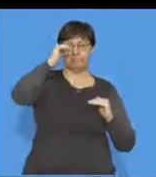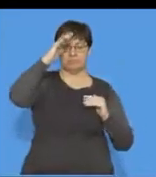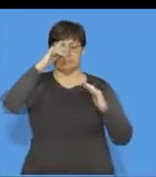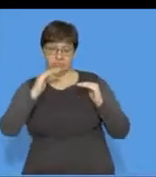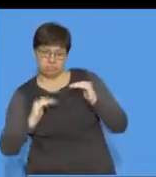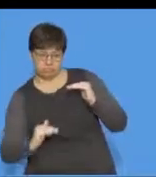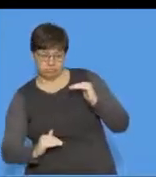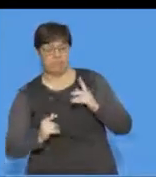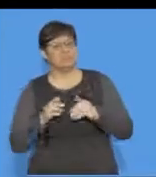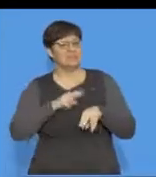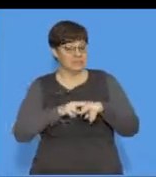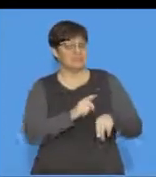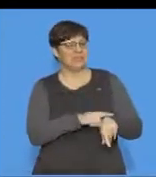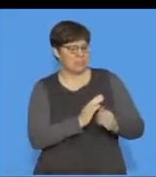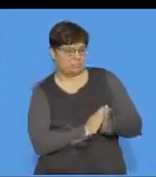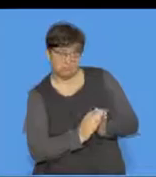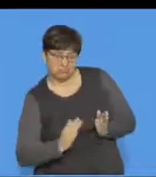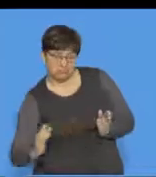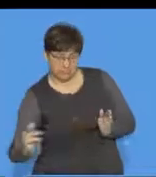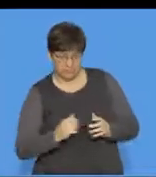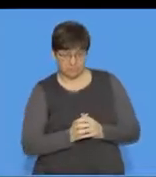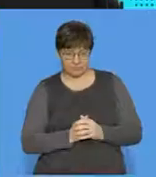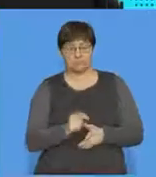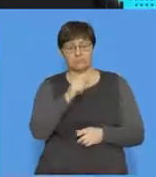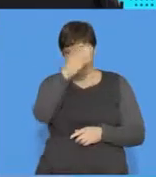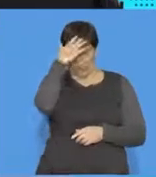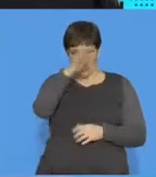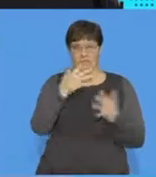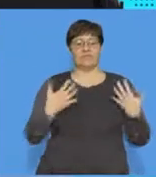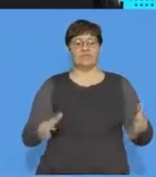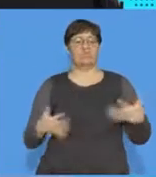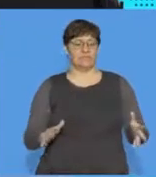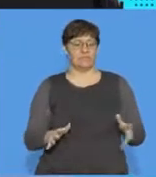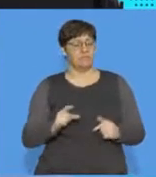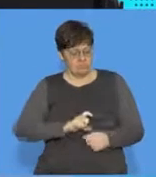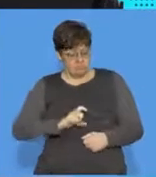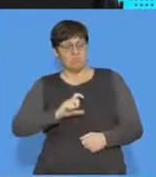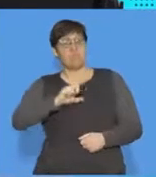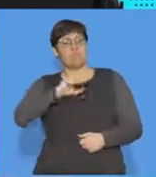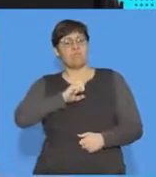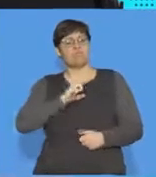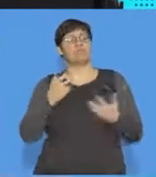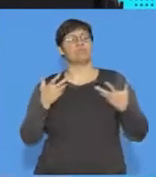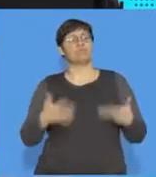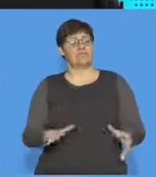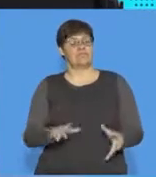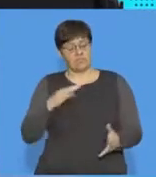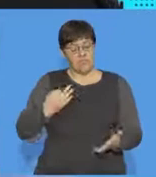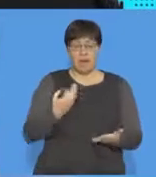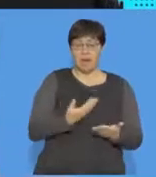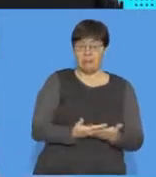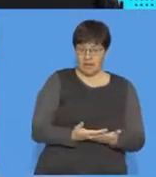So these are all ideas that we already know and we're confident with, and now we need to apply them